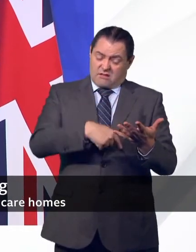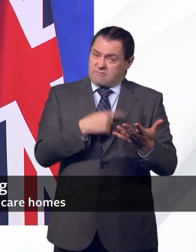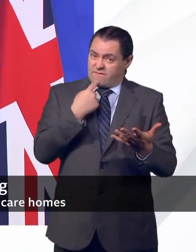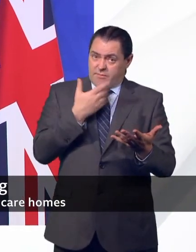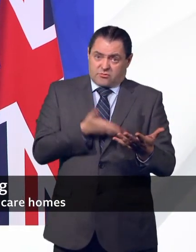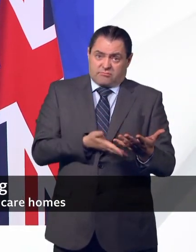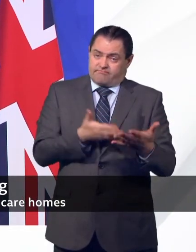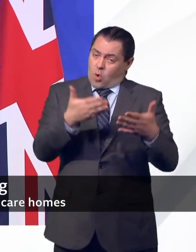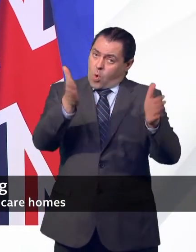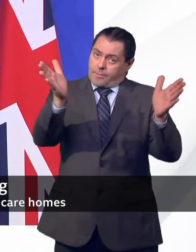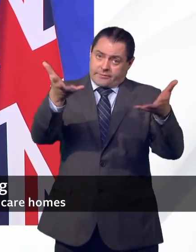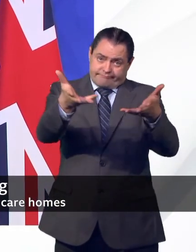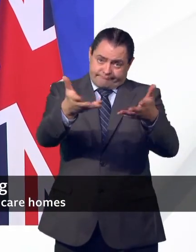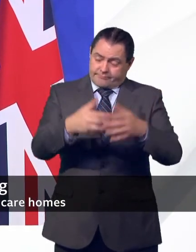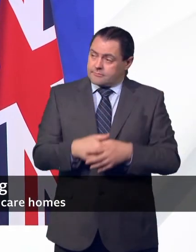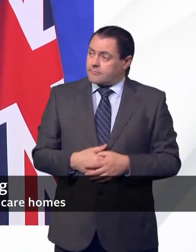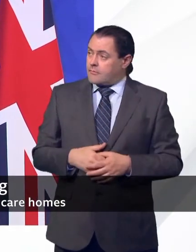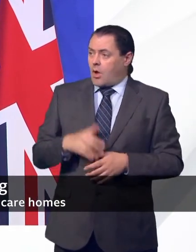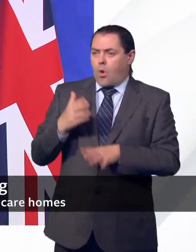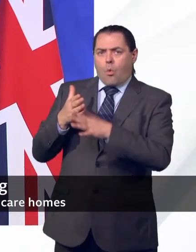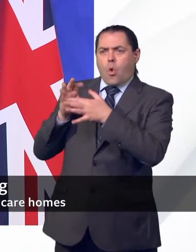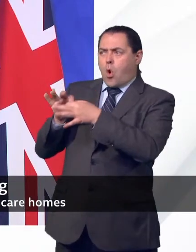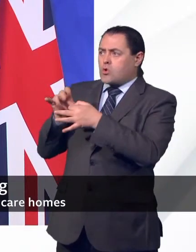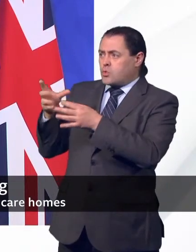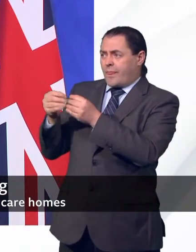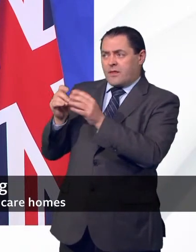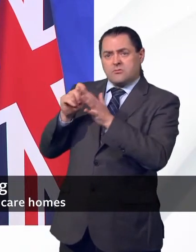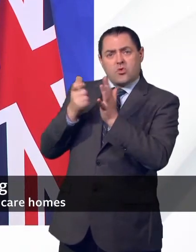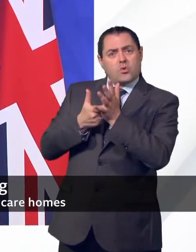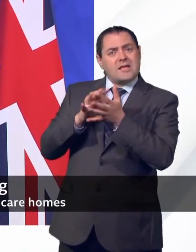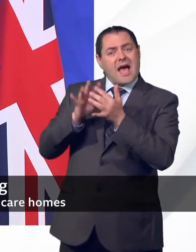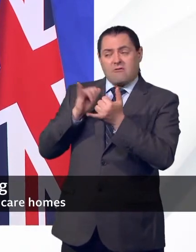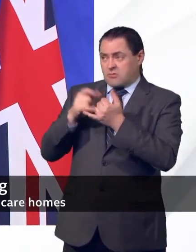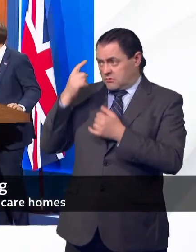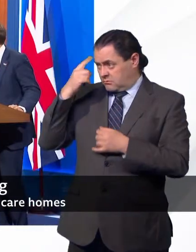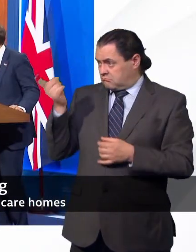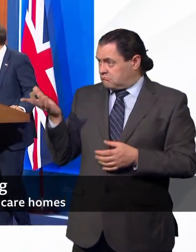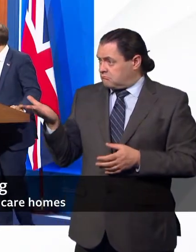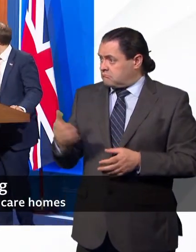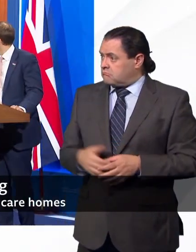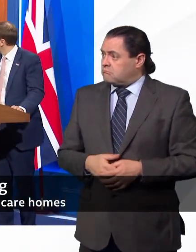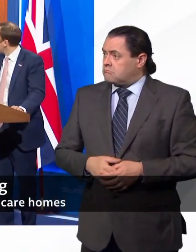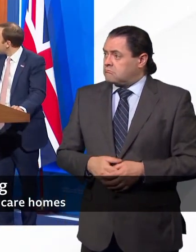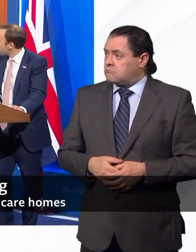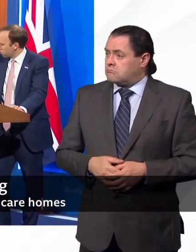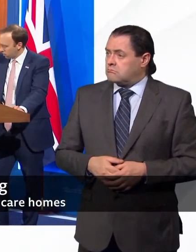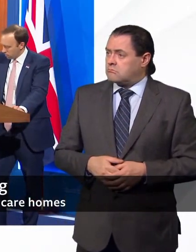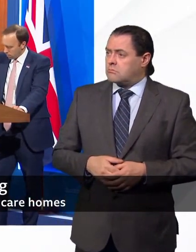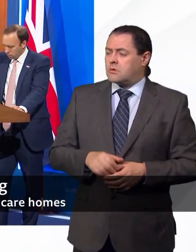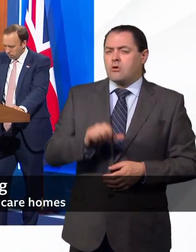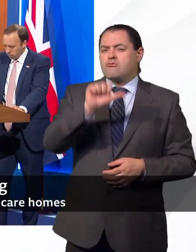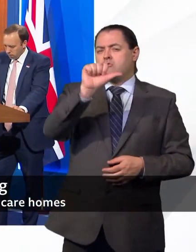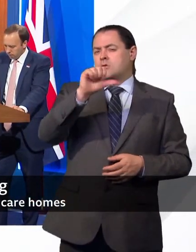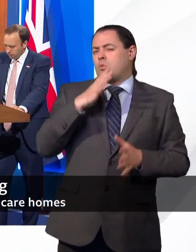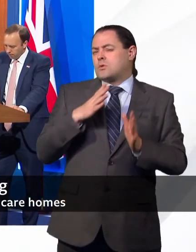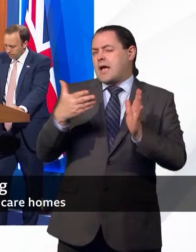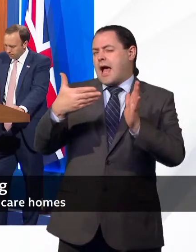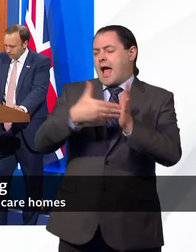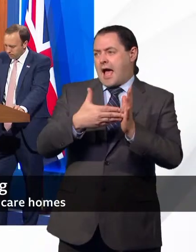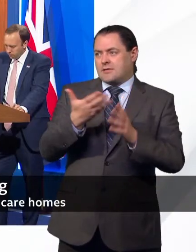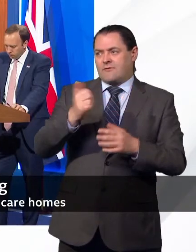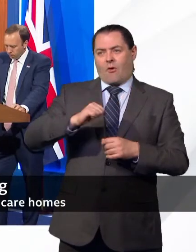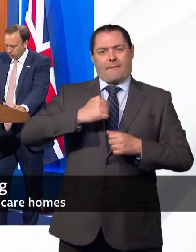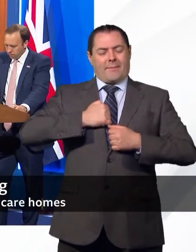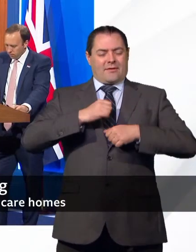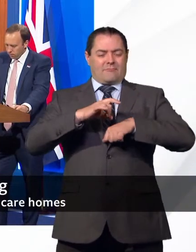record. And I mean, we work closely together on it, Jenny. I think I might just add to that, from a